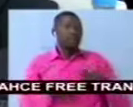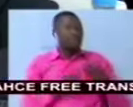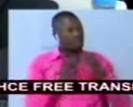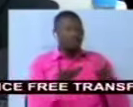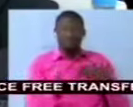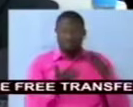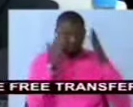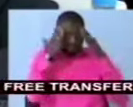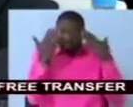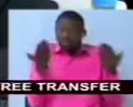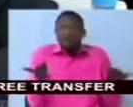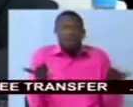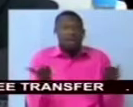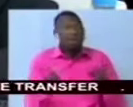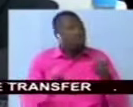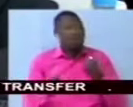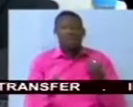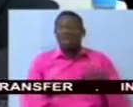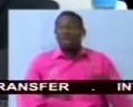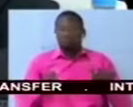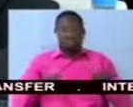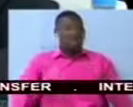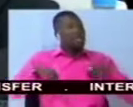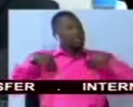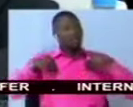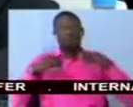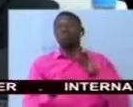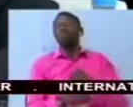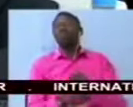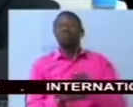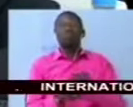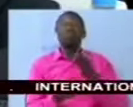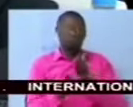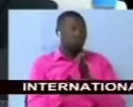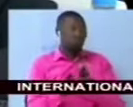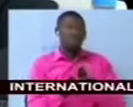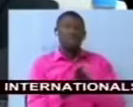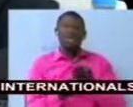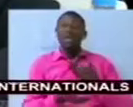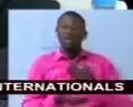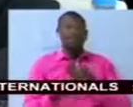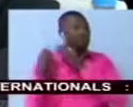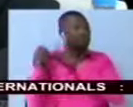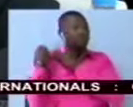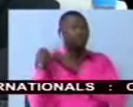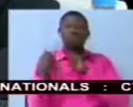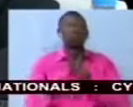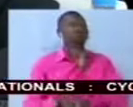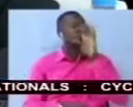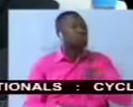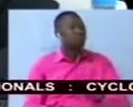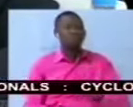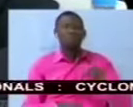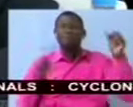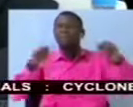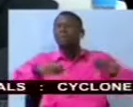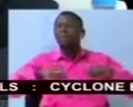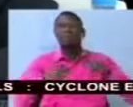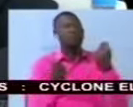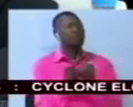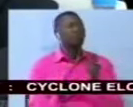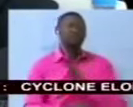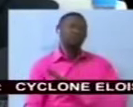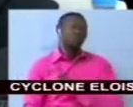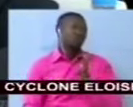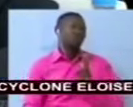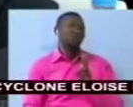choice. But of course, they have a duty not to implement unlawful orders, and